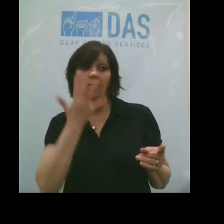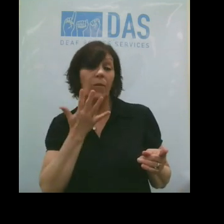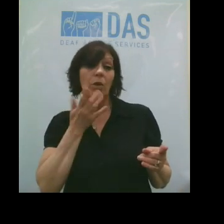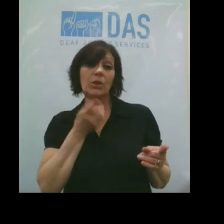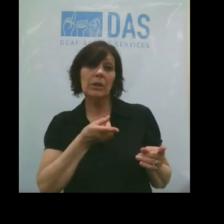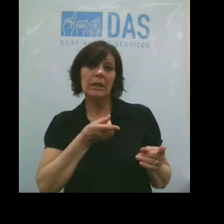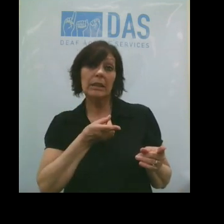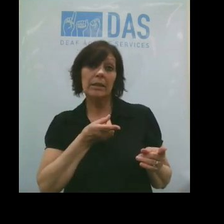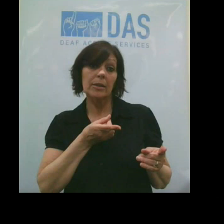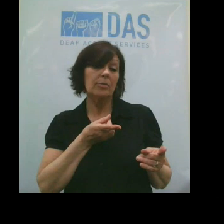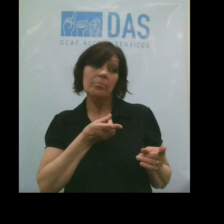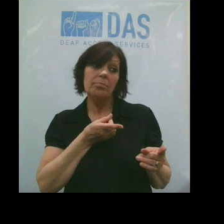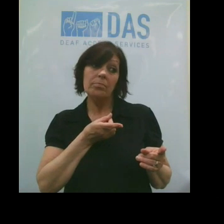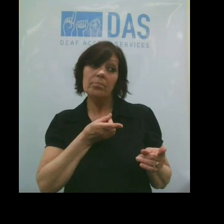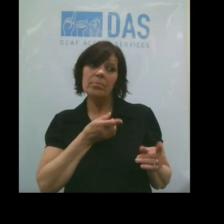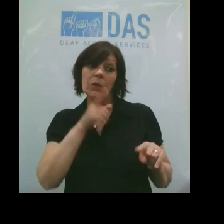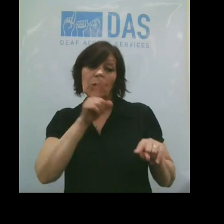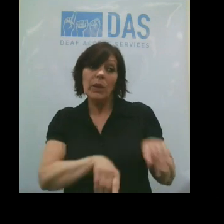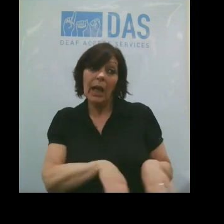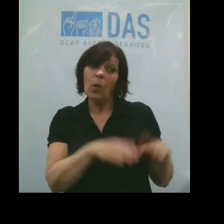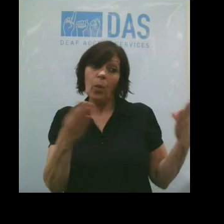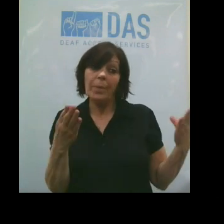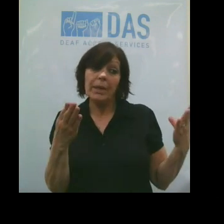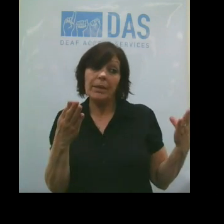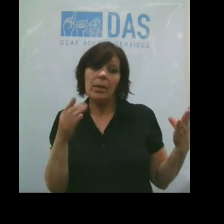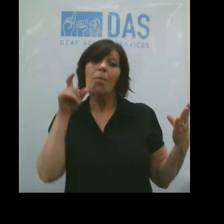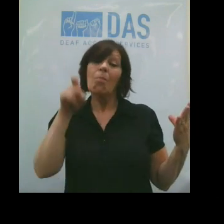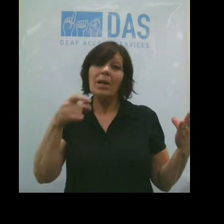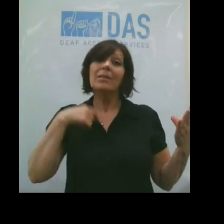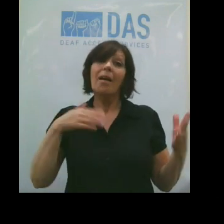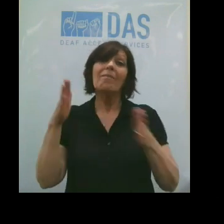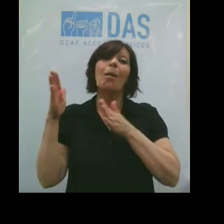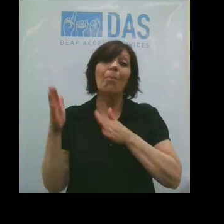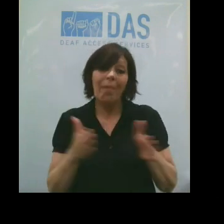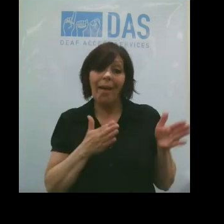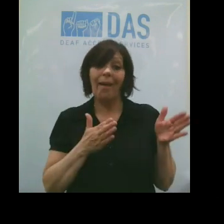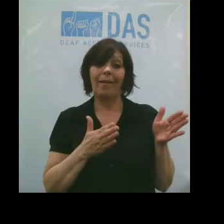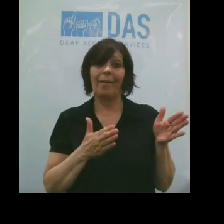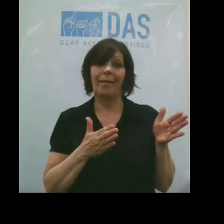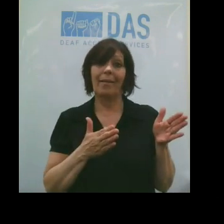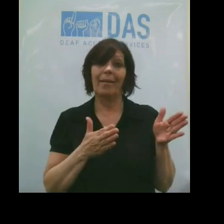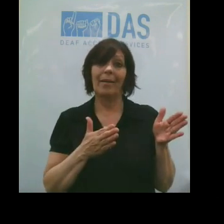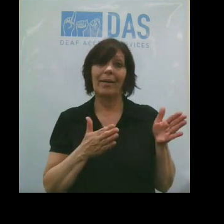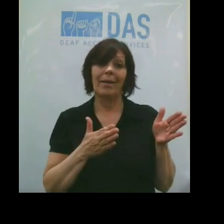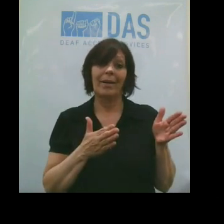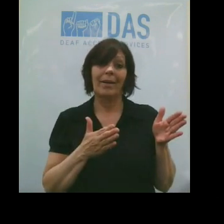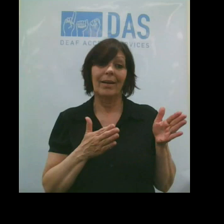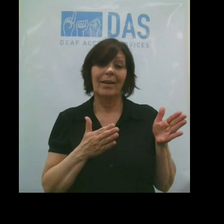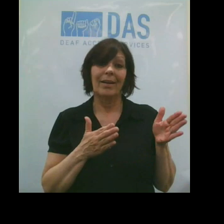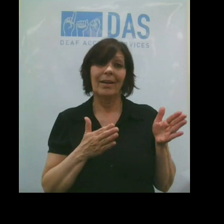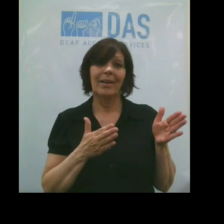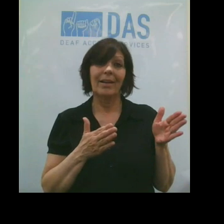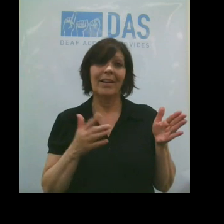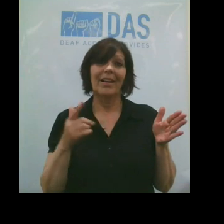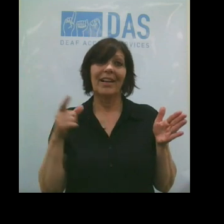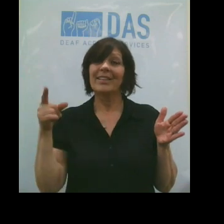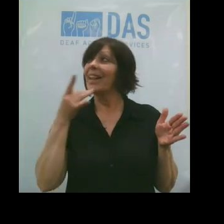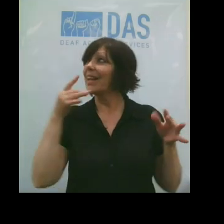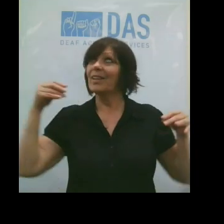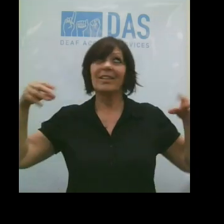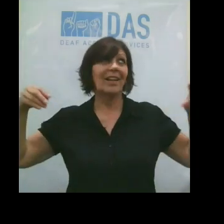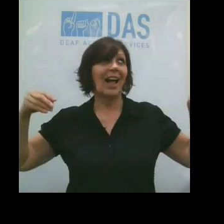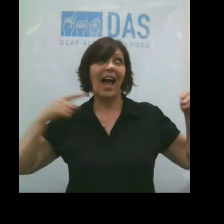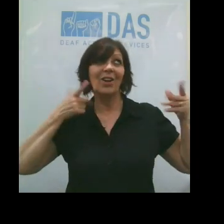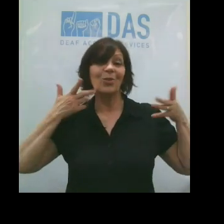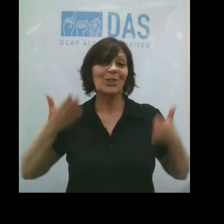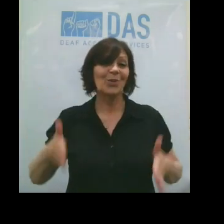unfortunately, you may not be able to reopen. And everything's going on here. We're even losing lights in our room here. So I don't